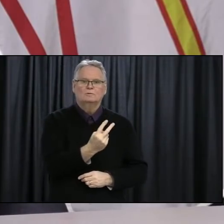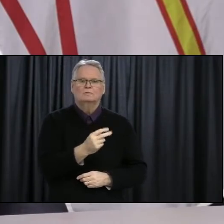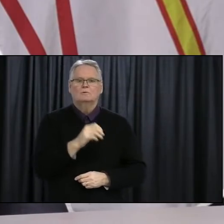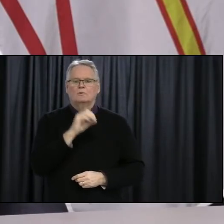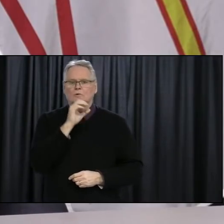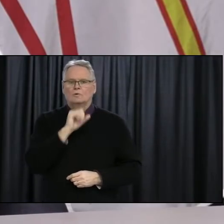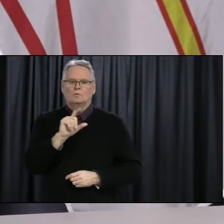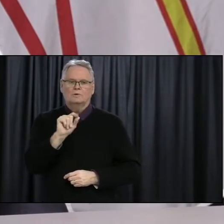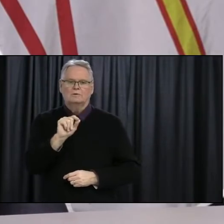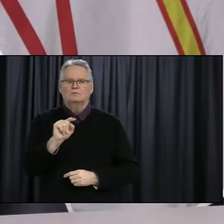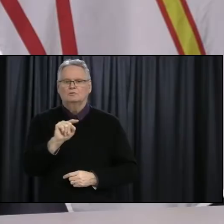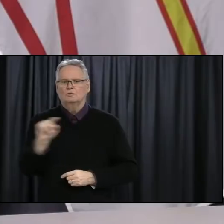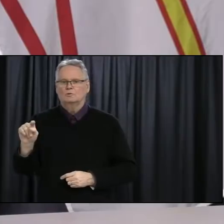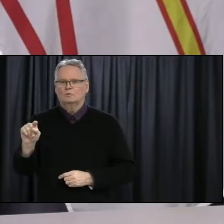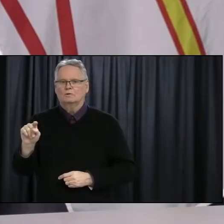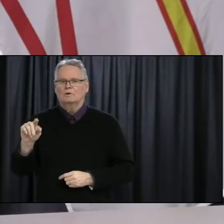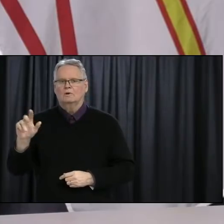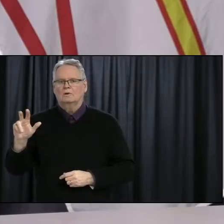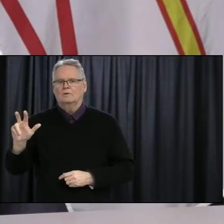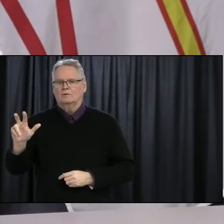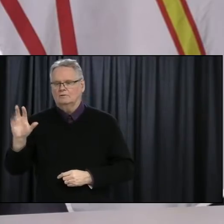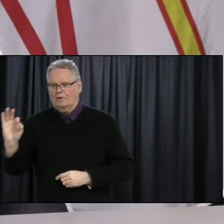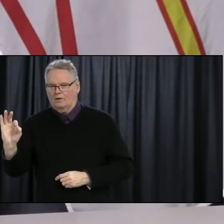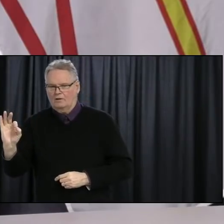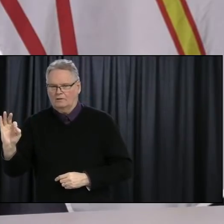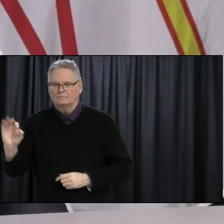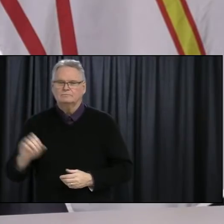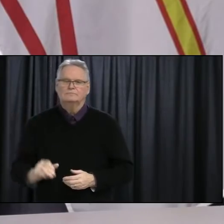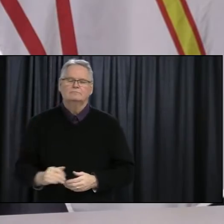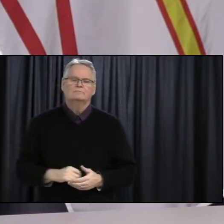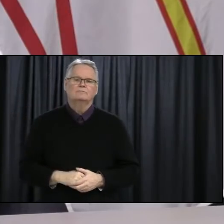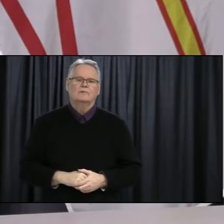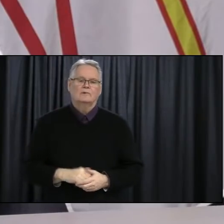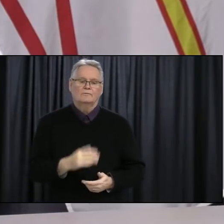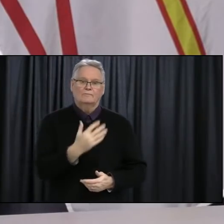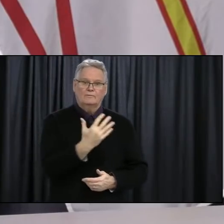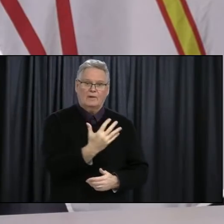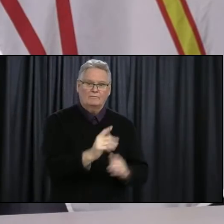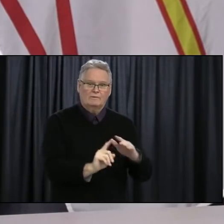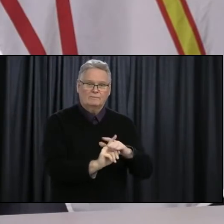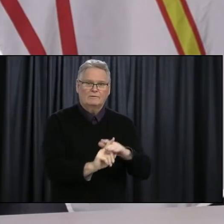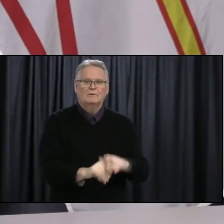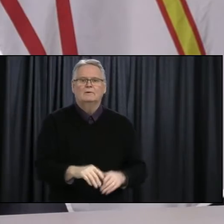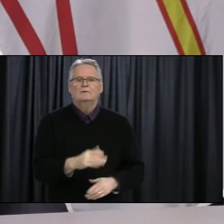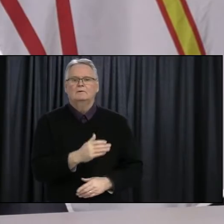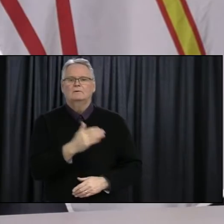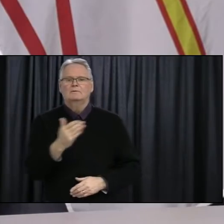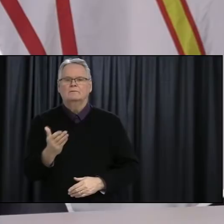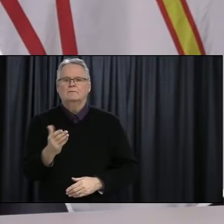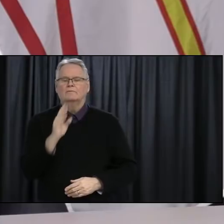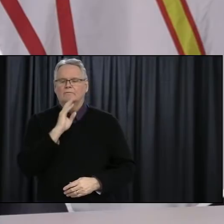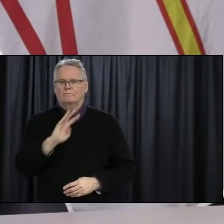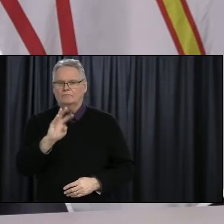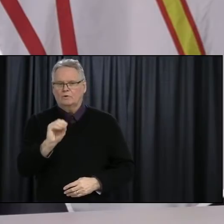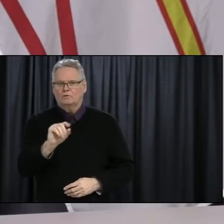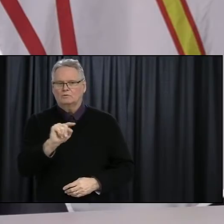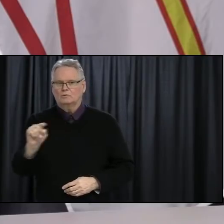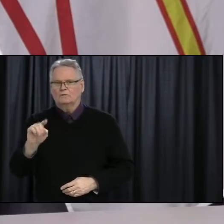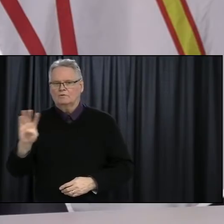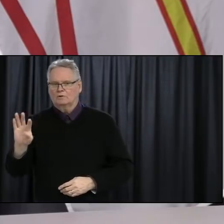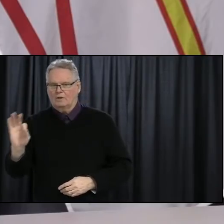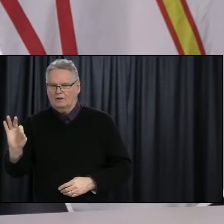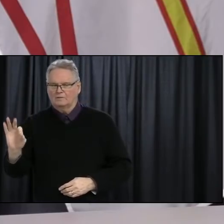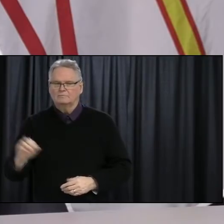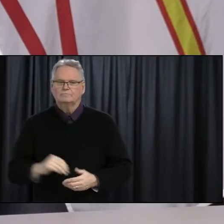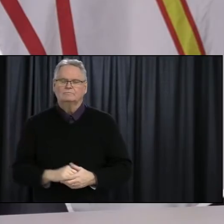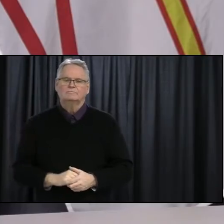and 59, 1 between 60 and 69, and 2 over 70. We know that